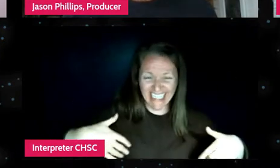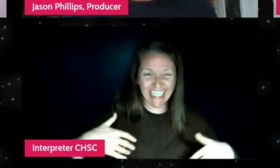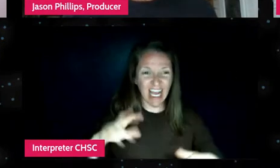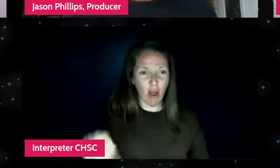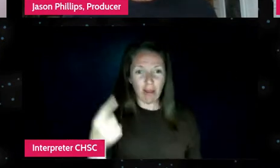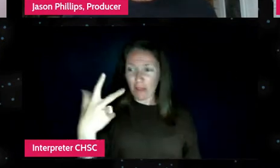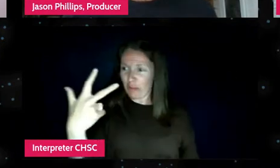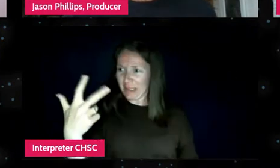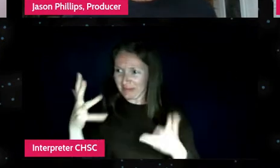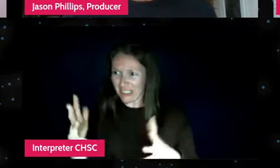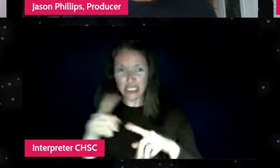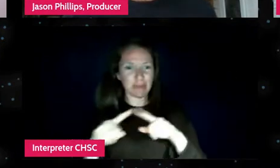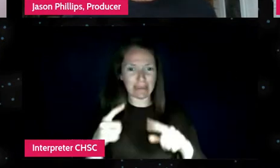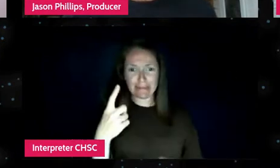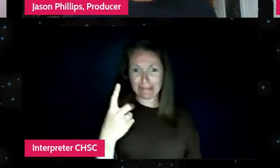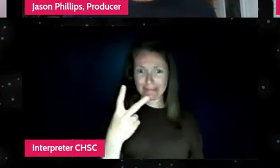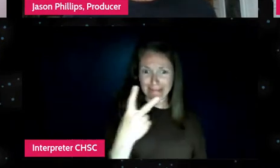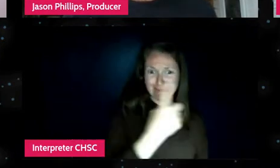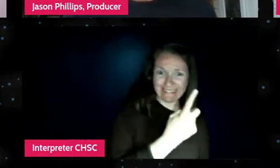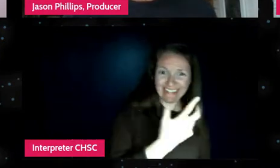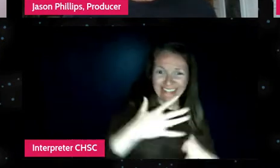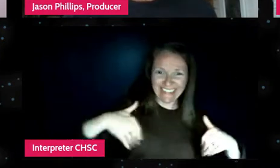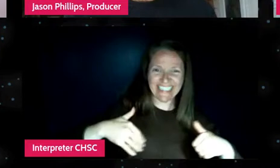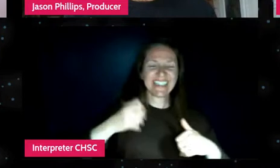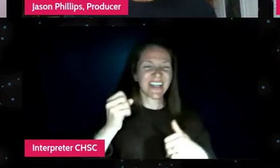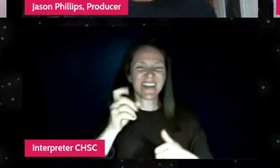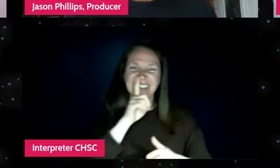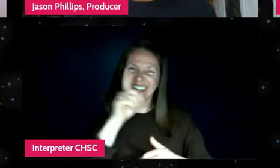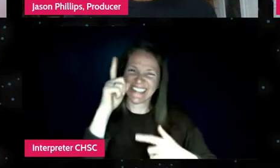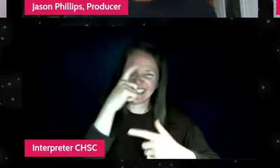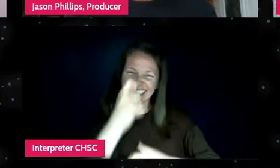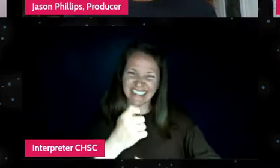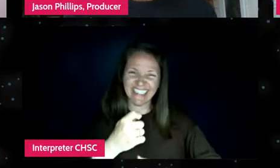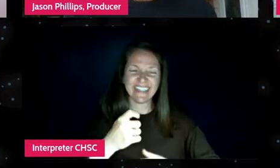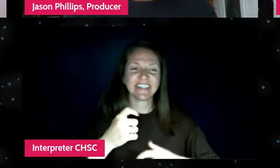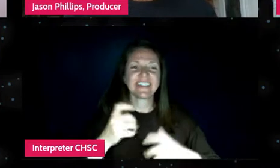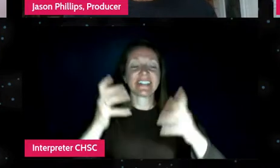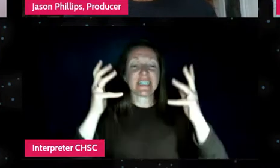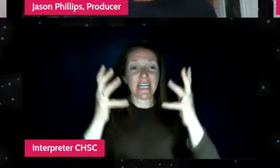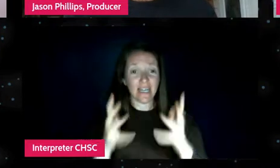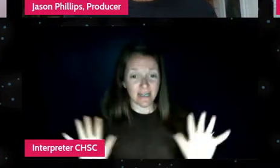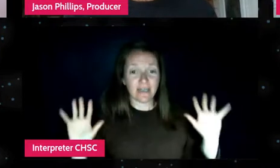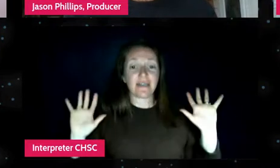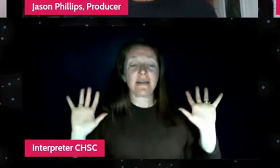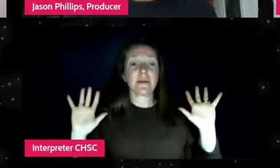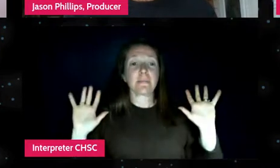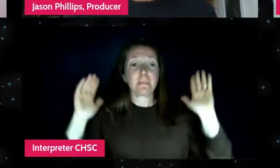and two is, you know. So those are always interesting. And then after that,